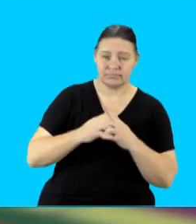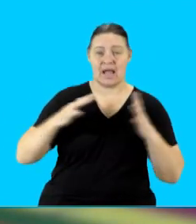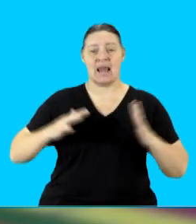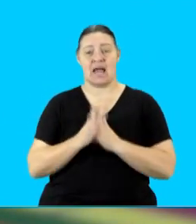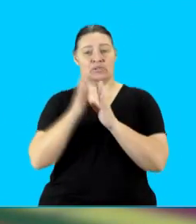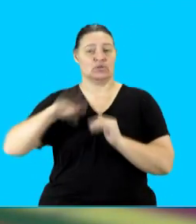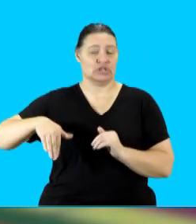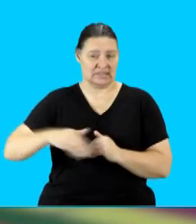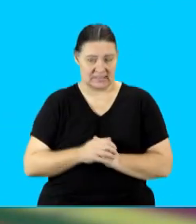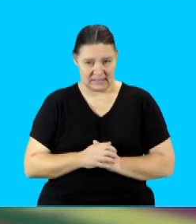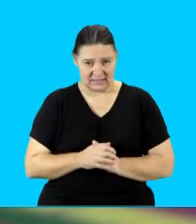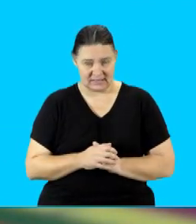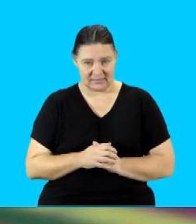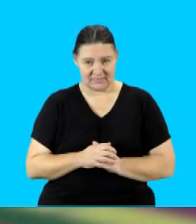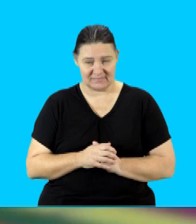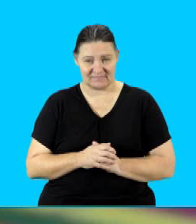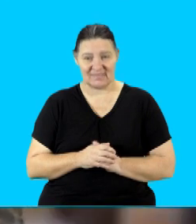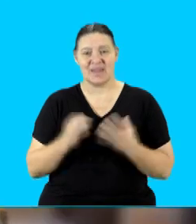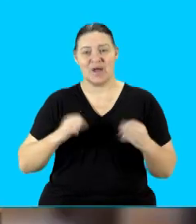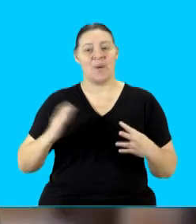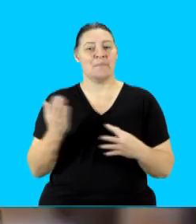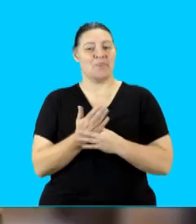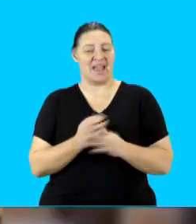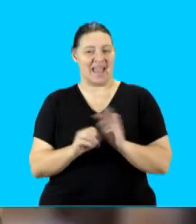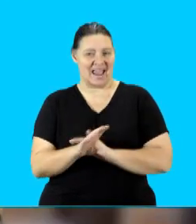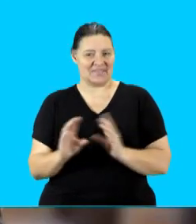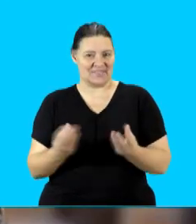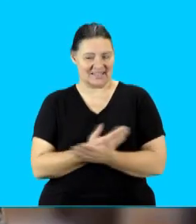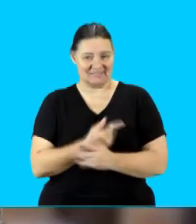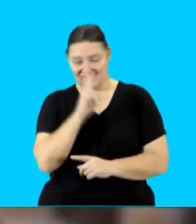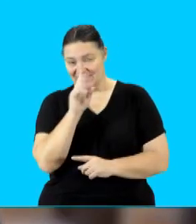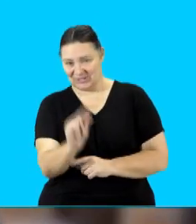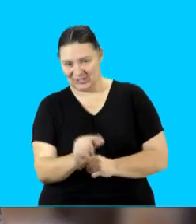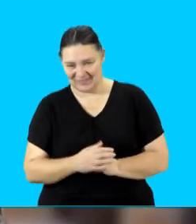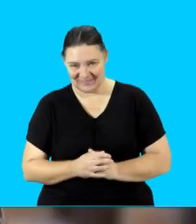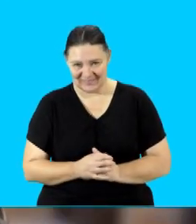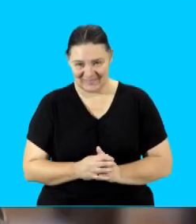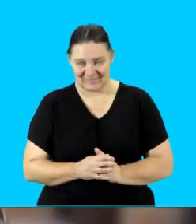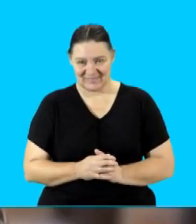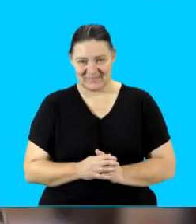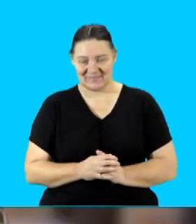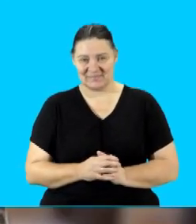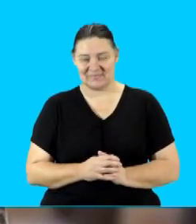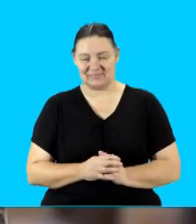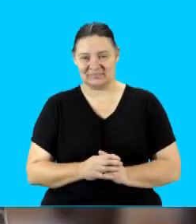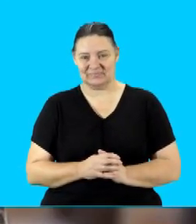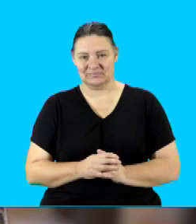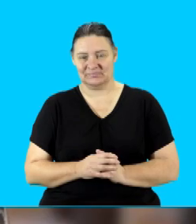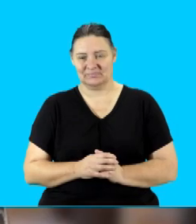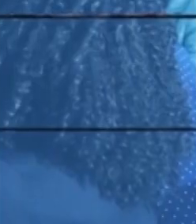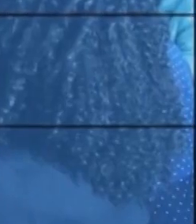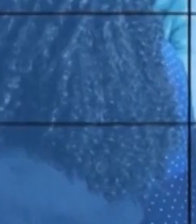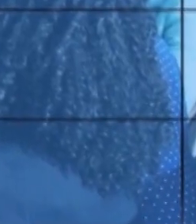formed alliances with. Okay, learners, let us go for a quick ad break. Stay tuned. We'll be back.